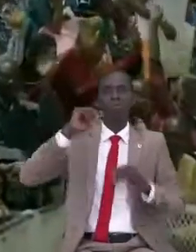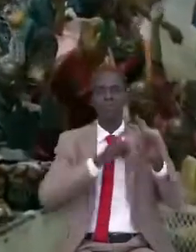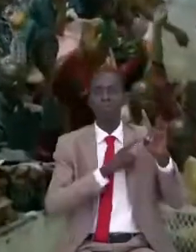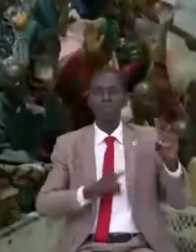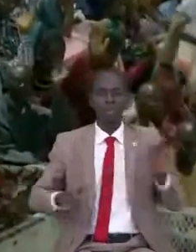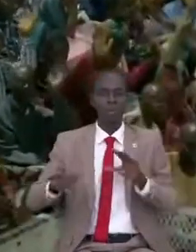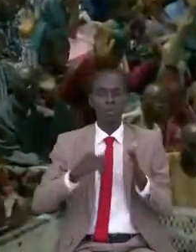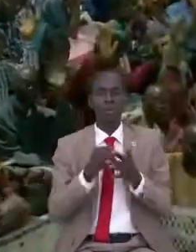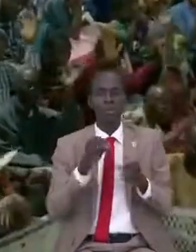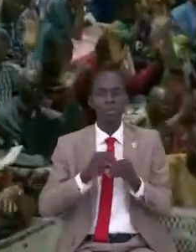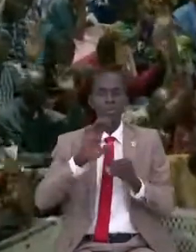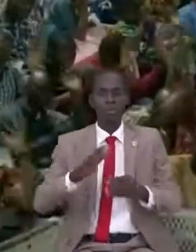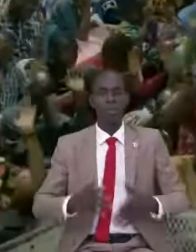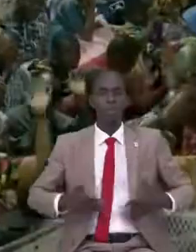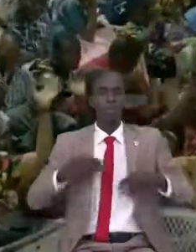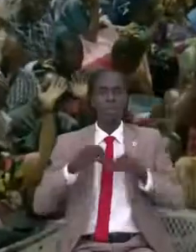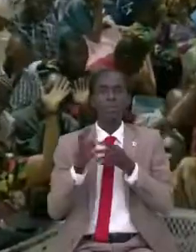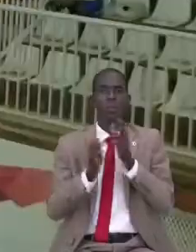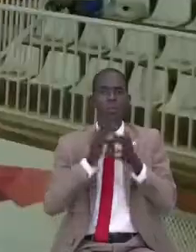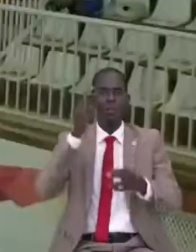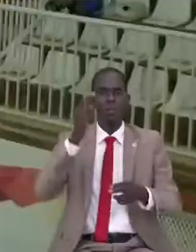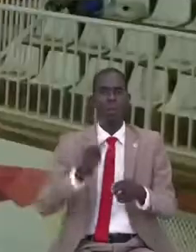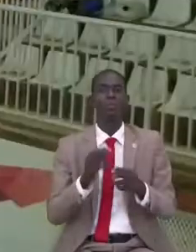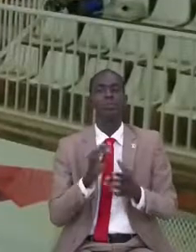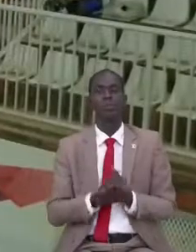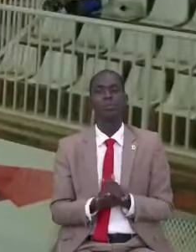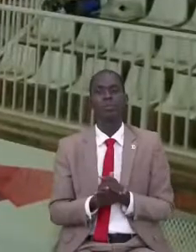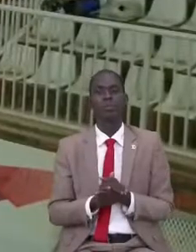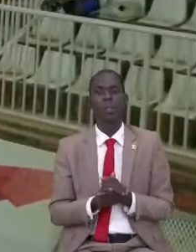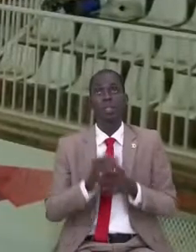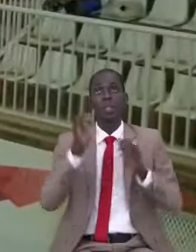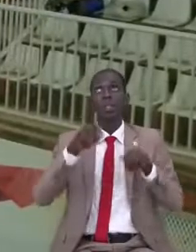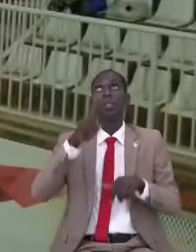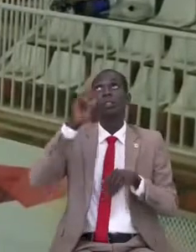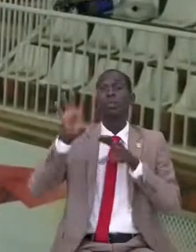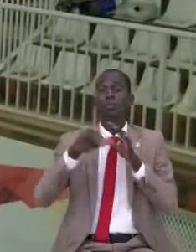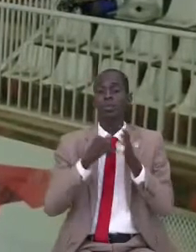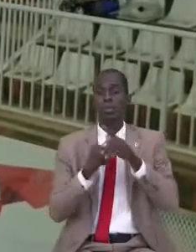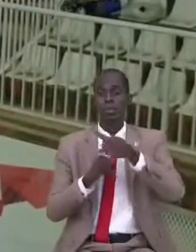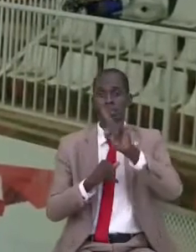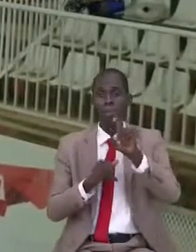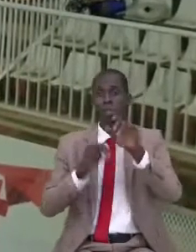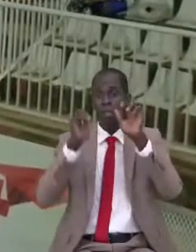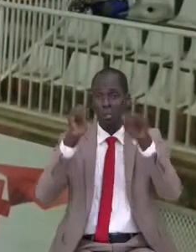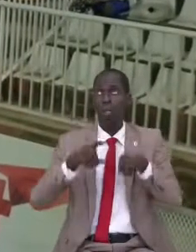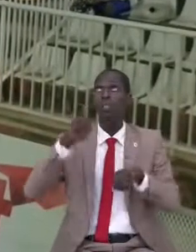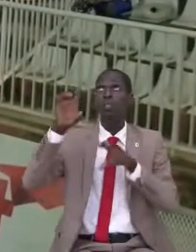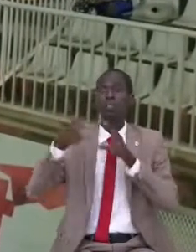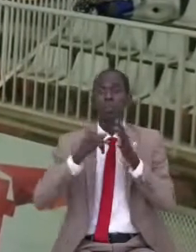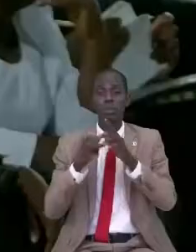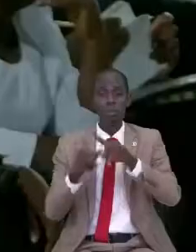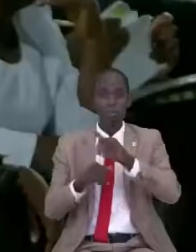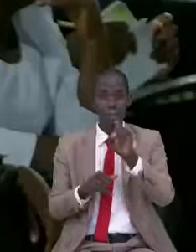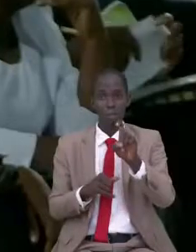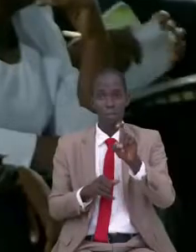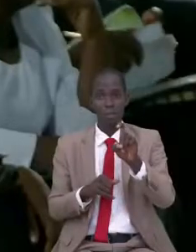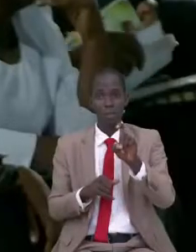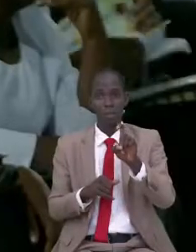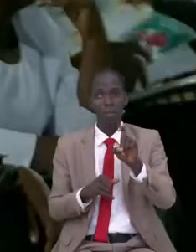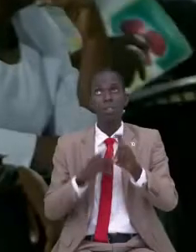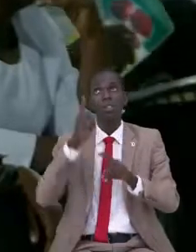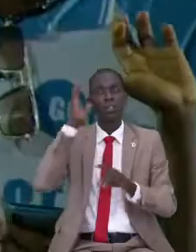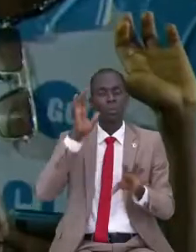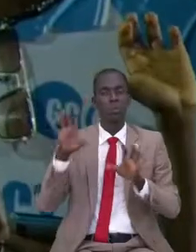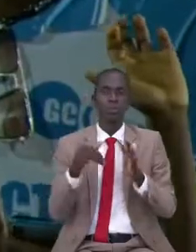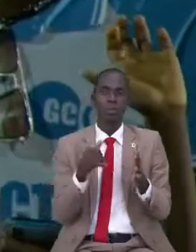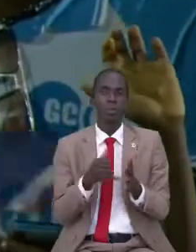it in your life in Jesus' name. Can he do it? I said, can he do it? He will do